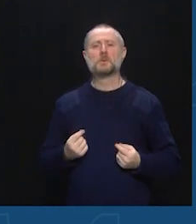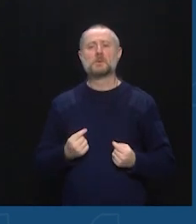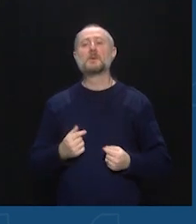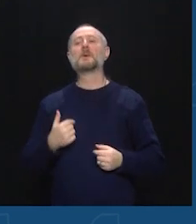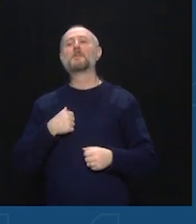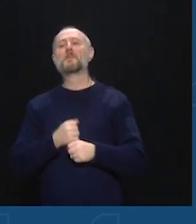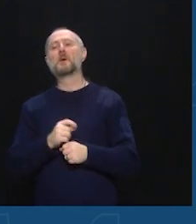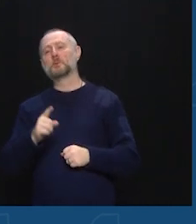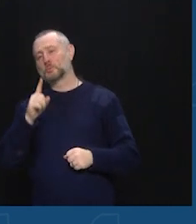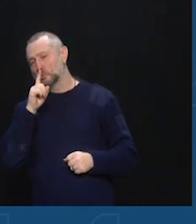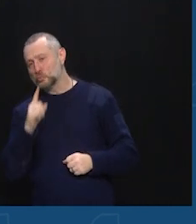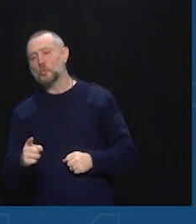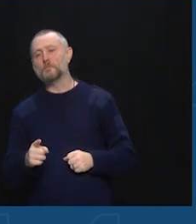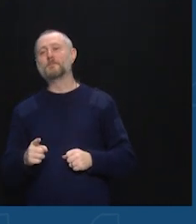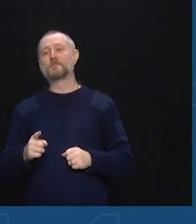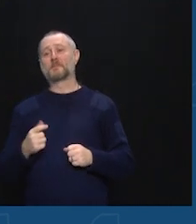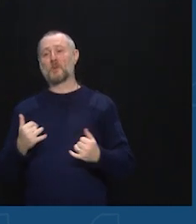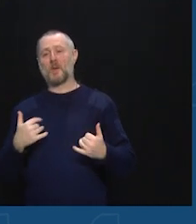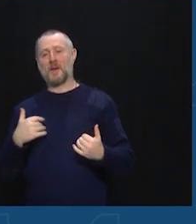sure, right now we have